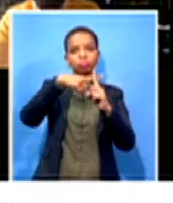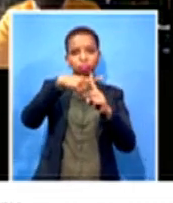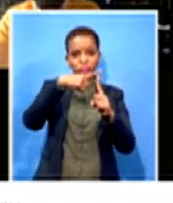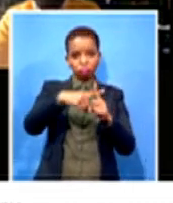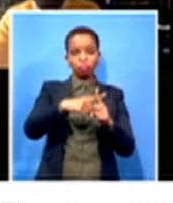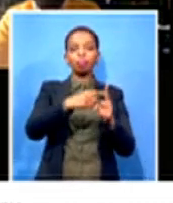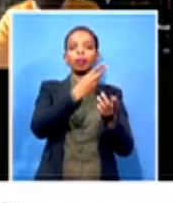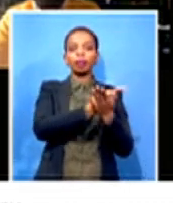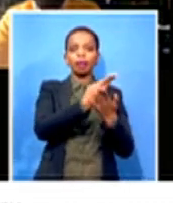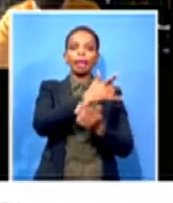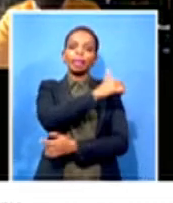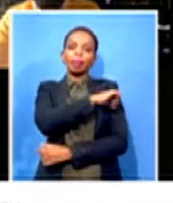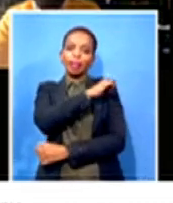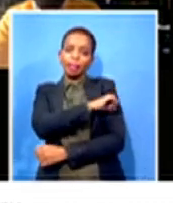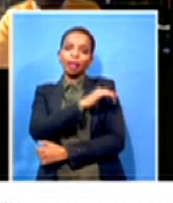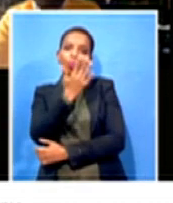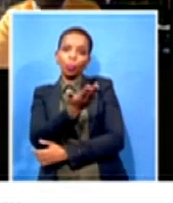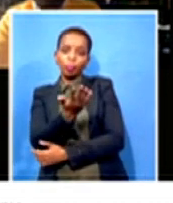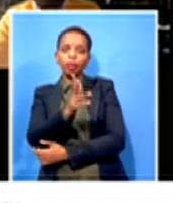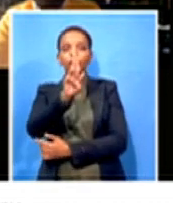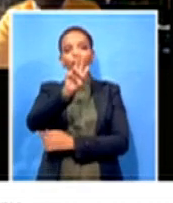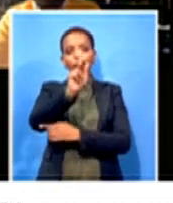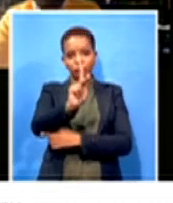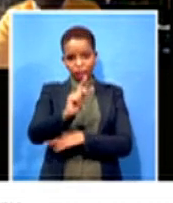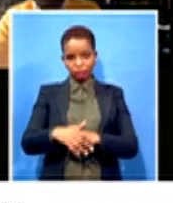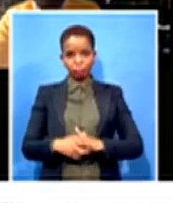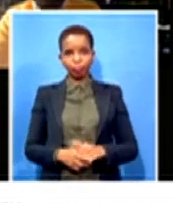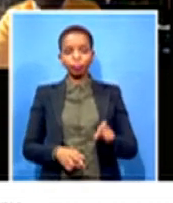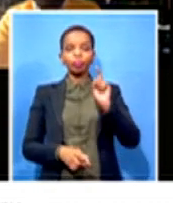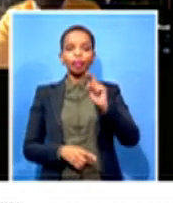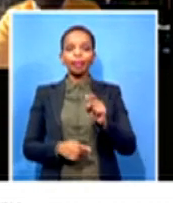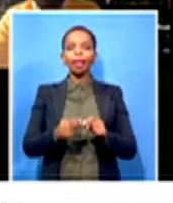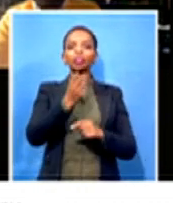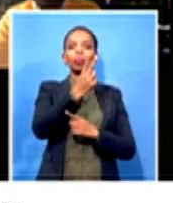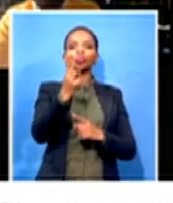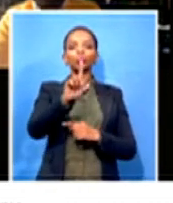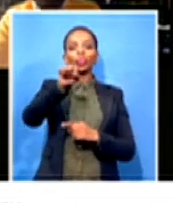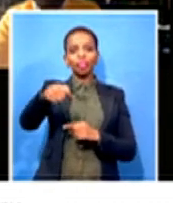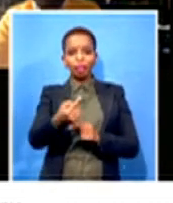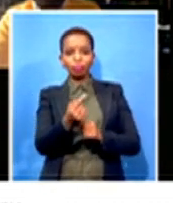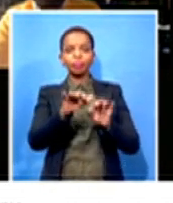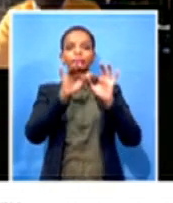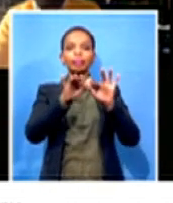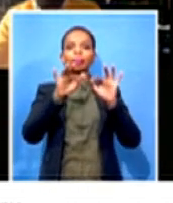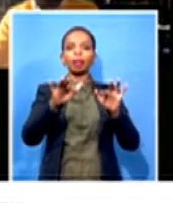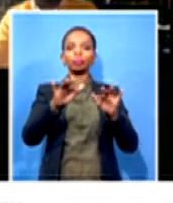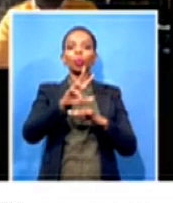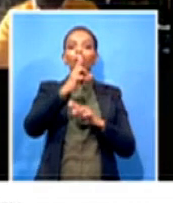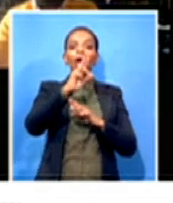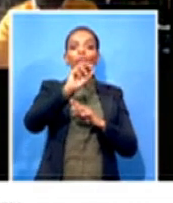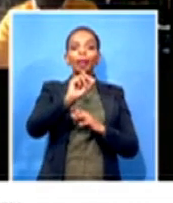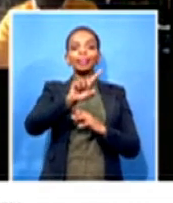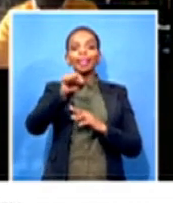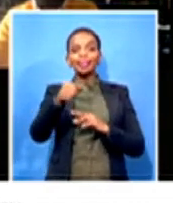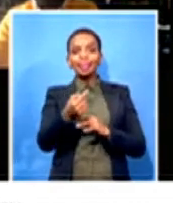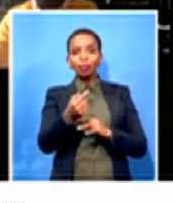over 20,000 patients. And of those 20,000 patients, only 310 were children